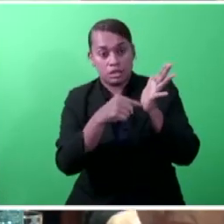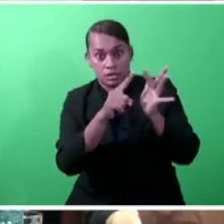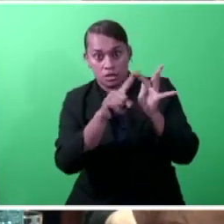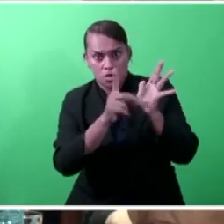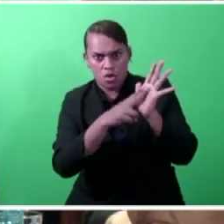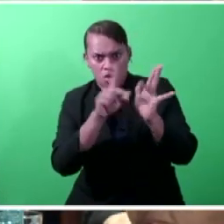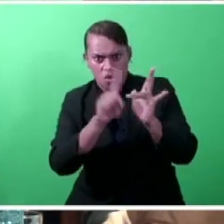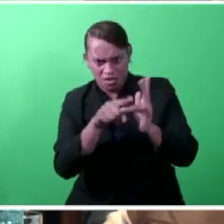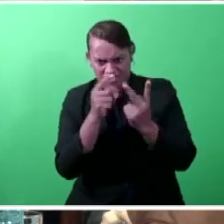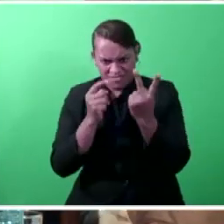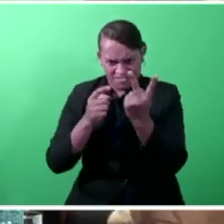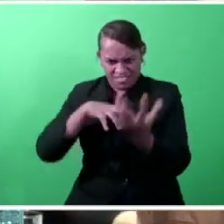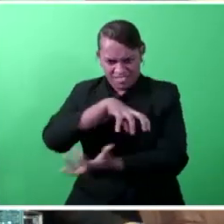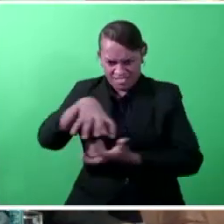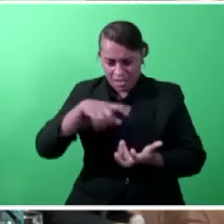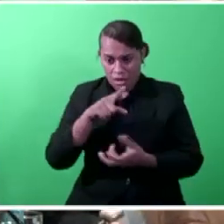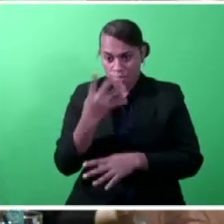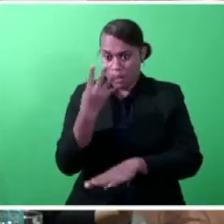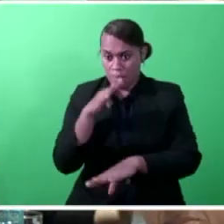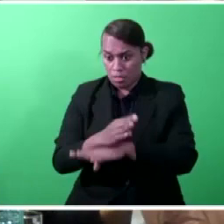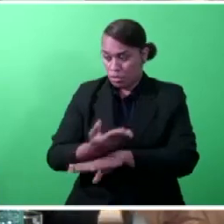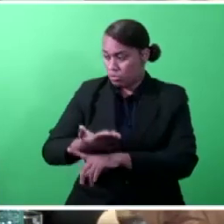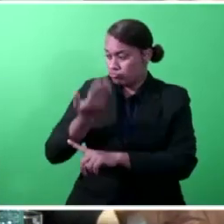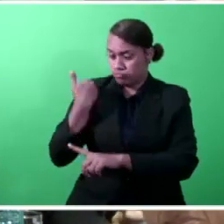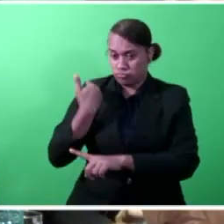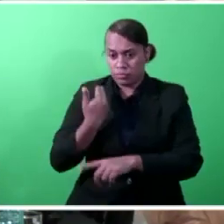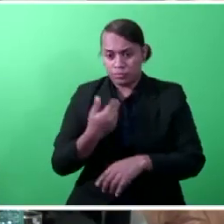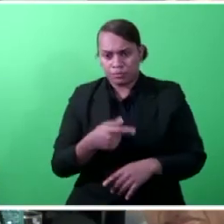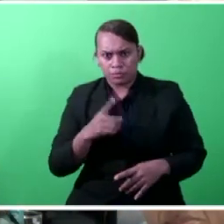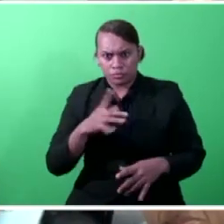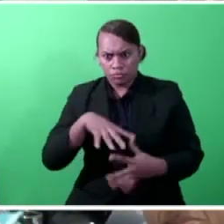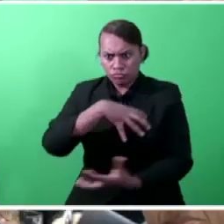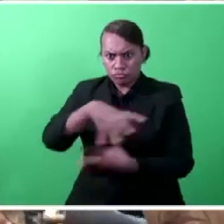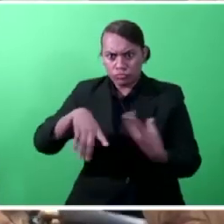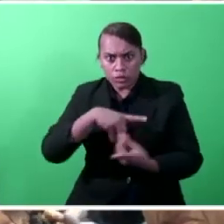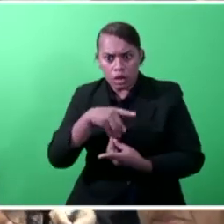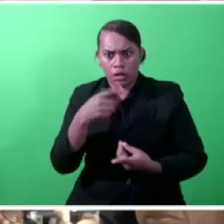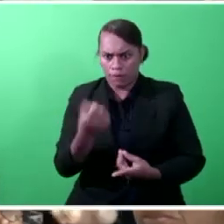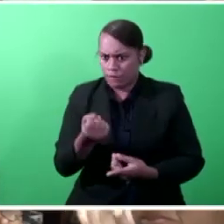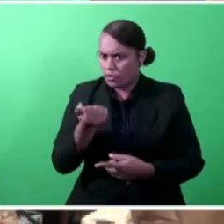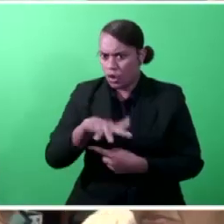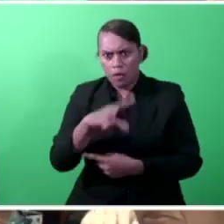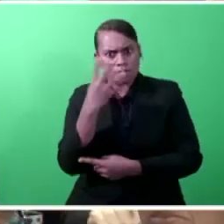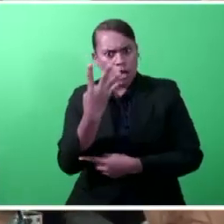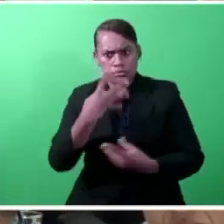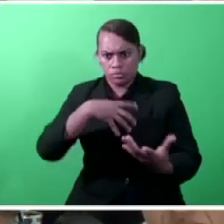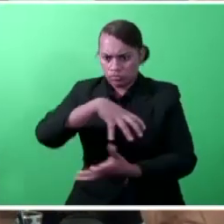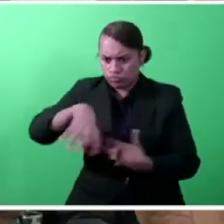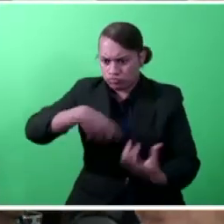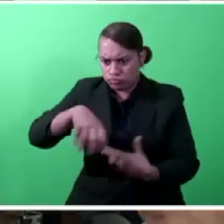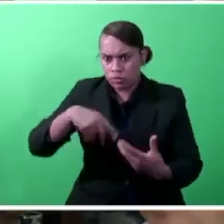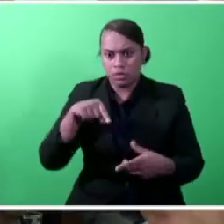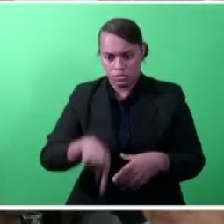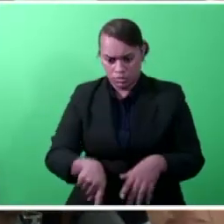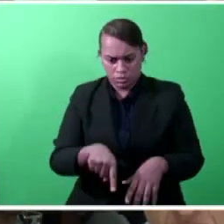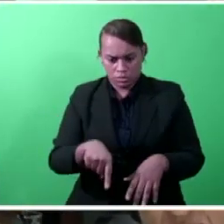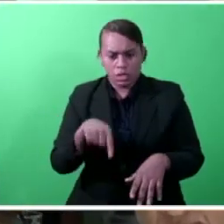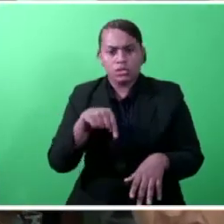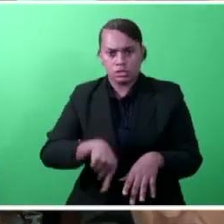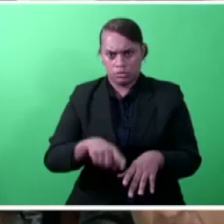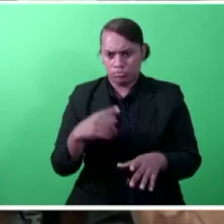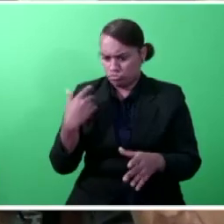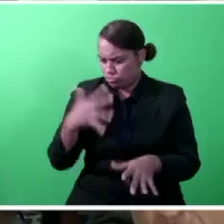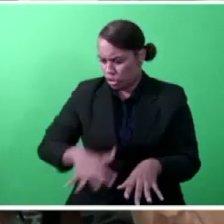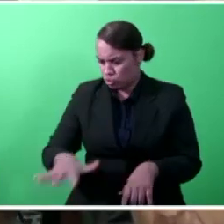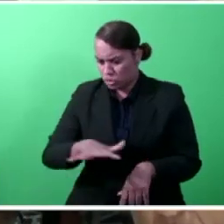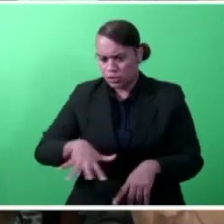month of our tropical cyclone season, and we have had 4 tropical cyclones in the region. And out of these 4 tropical